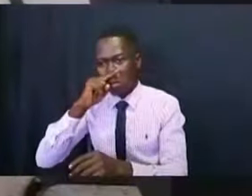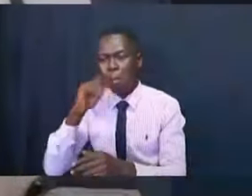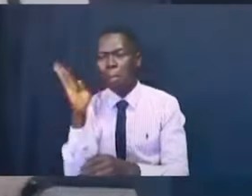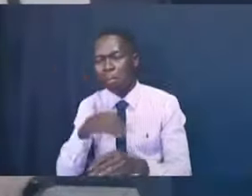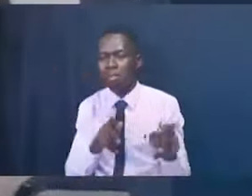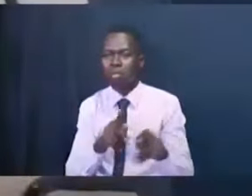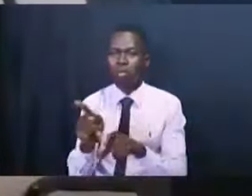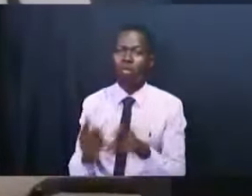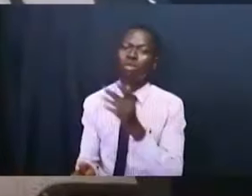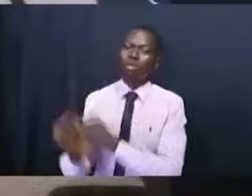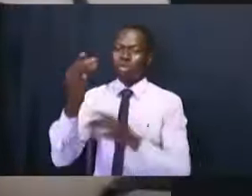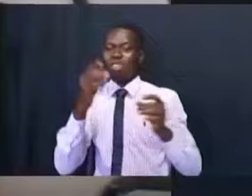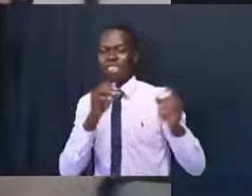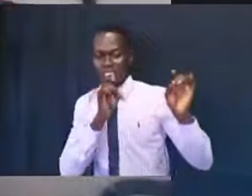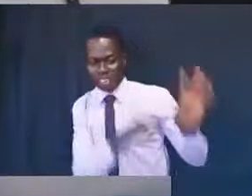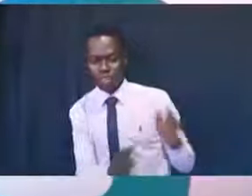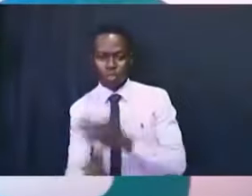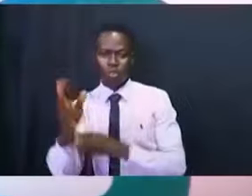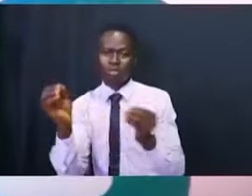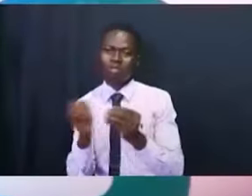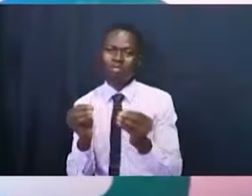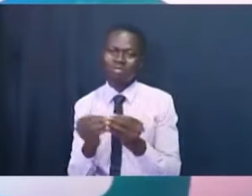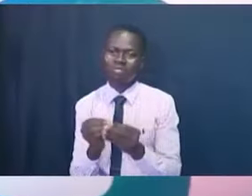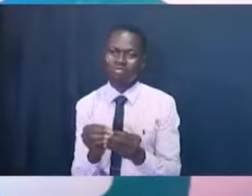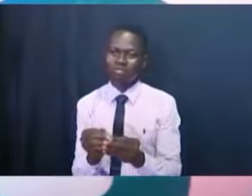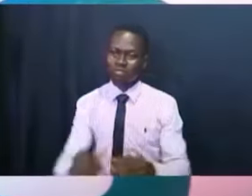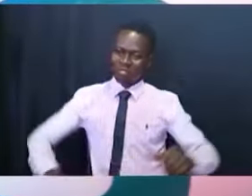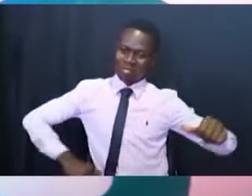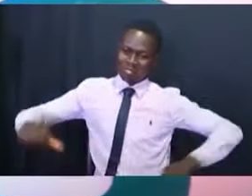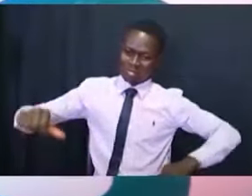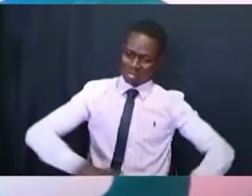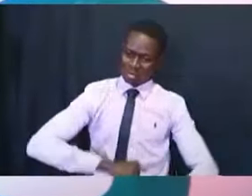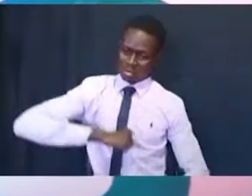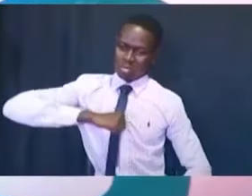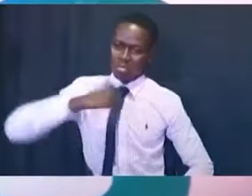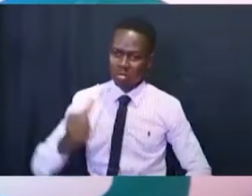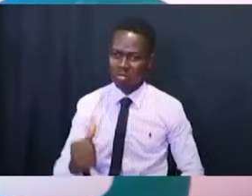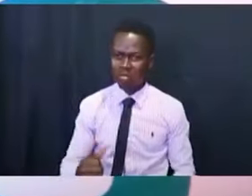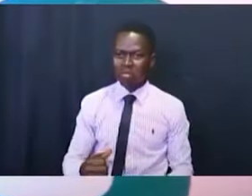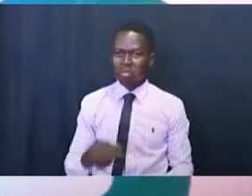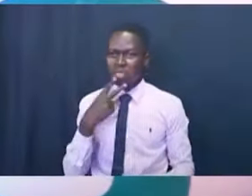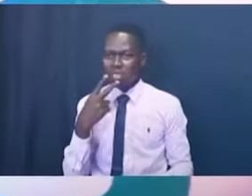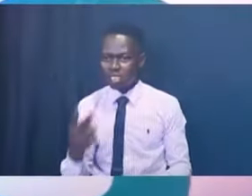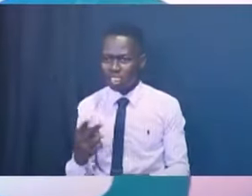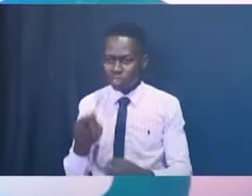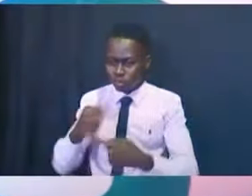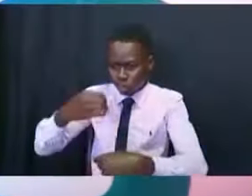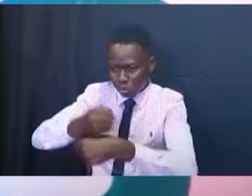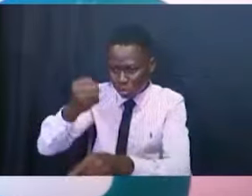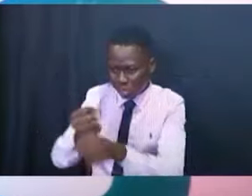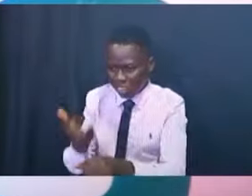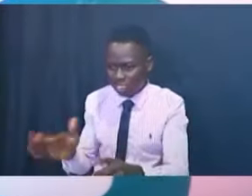slanderers, God haters, insolent, arrogant, boastful, They invent ways of